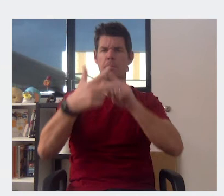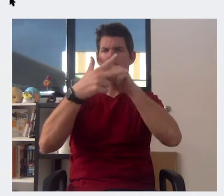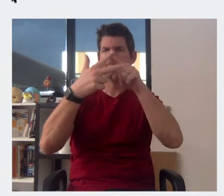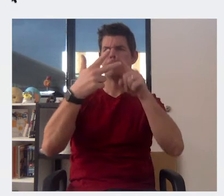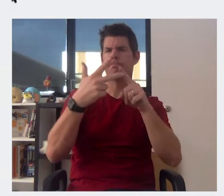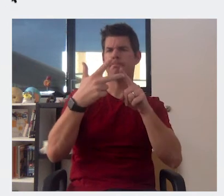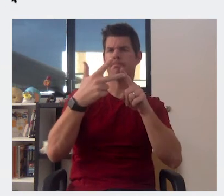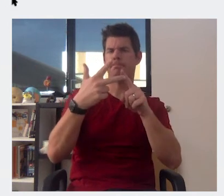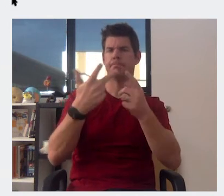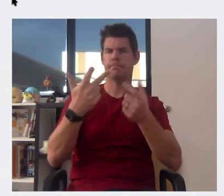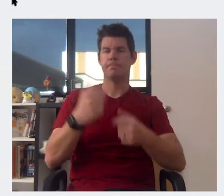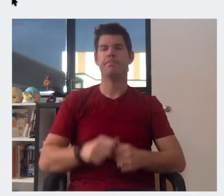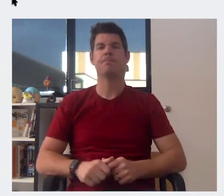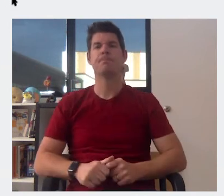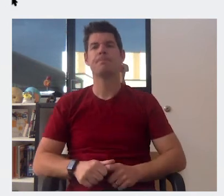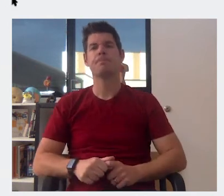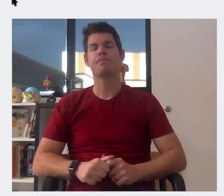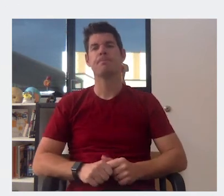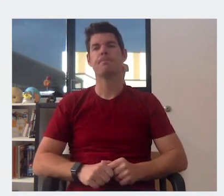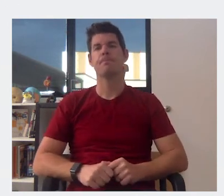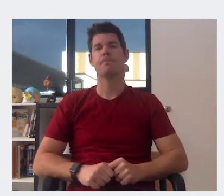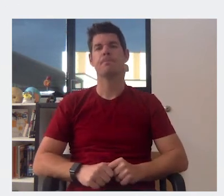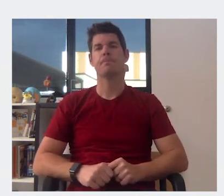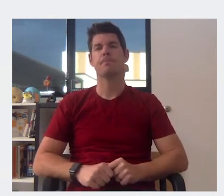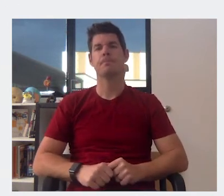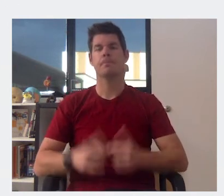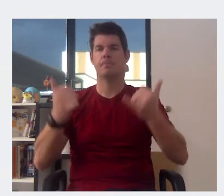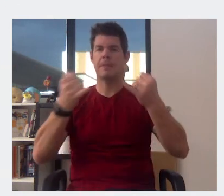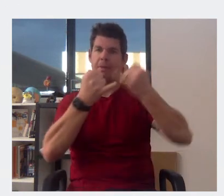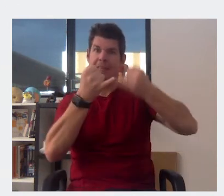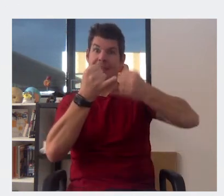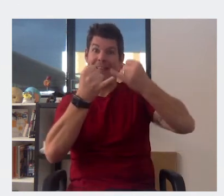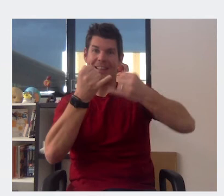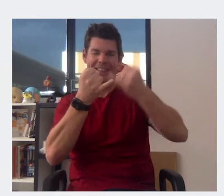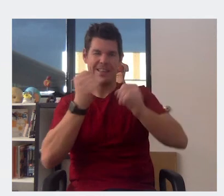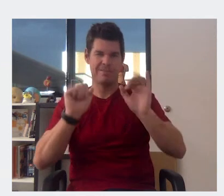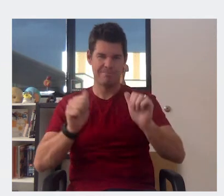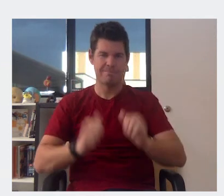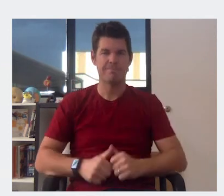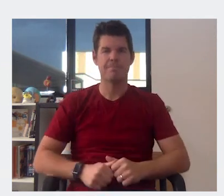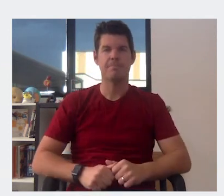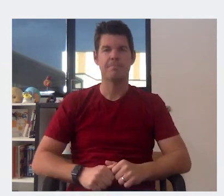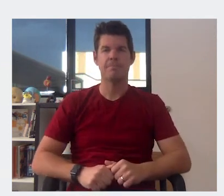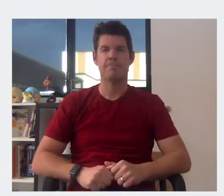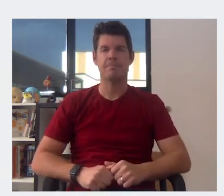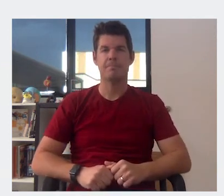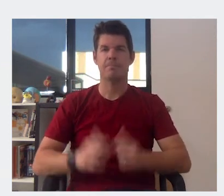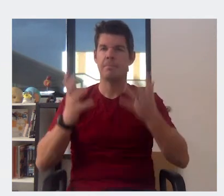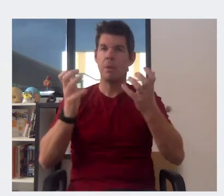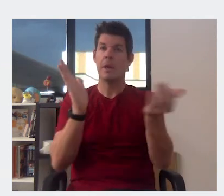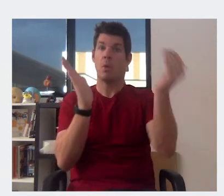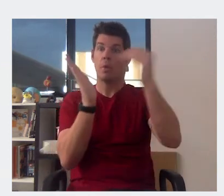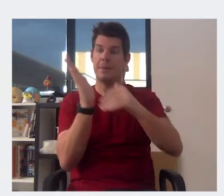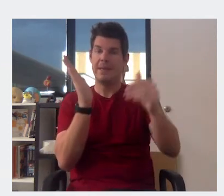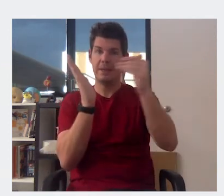buttons. Okay, let's say, last thing I want to show you. Let's say I want to make this repeat a couple of